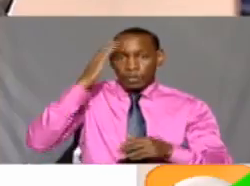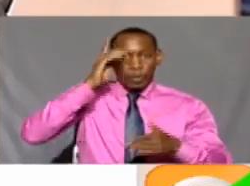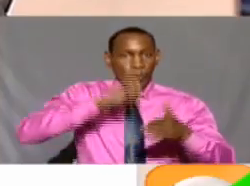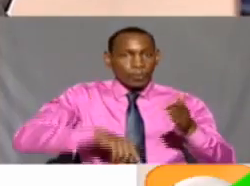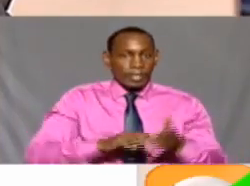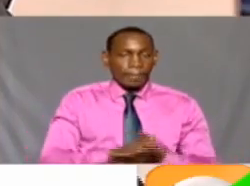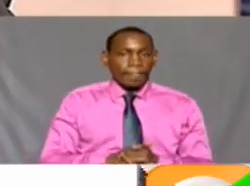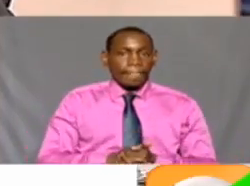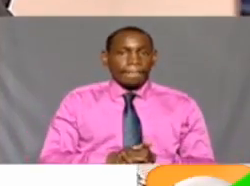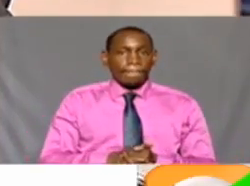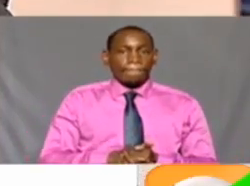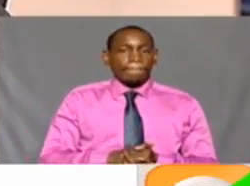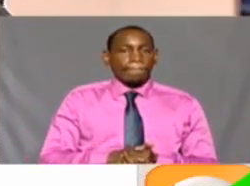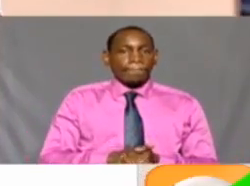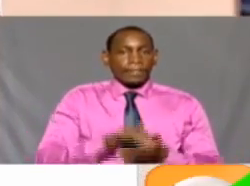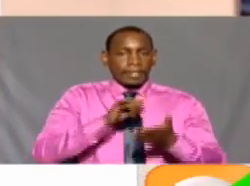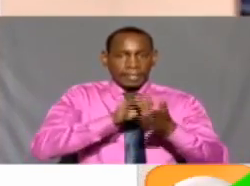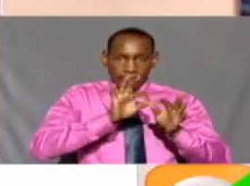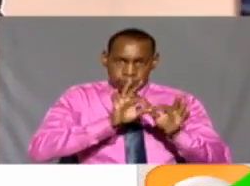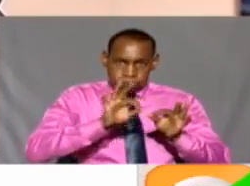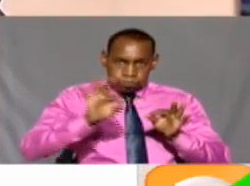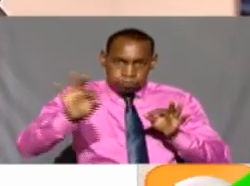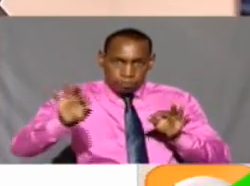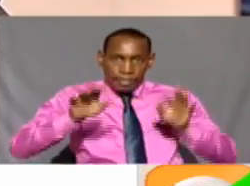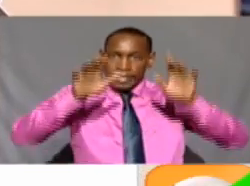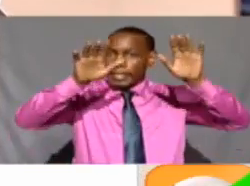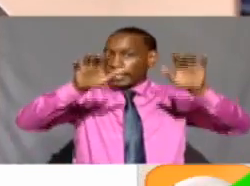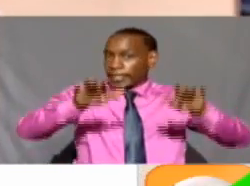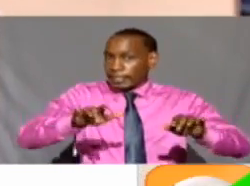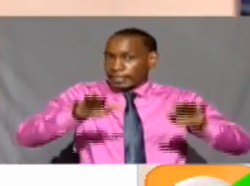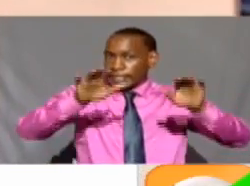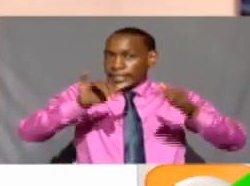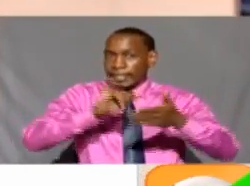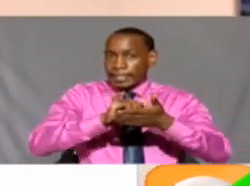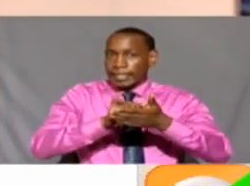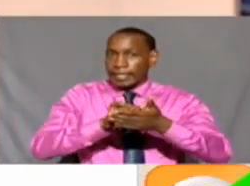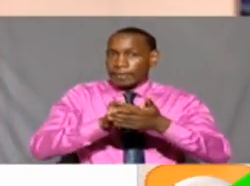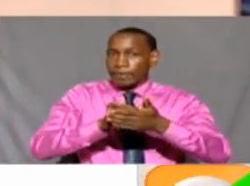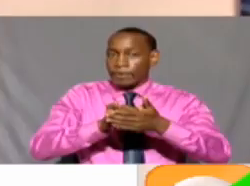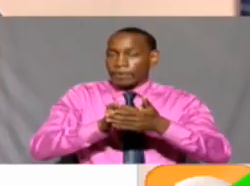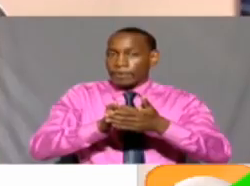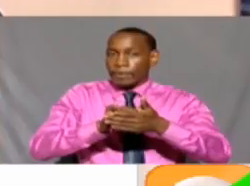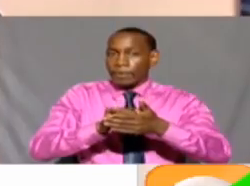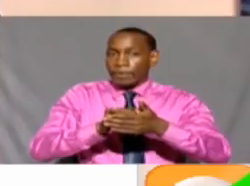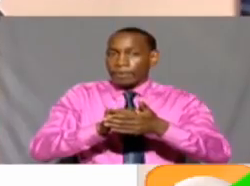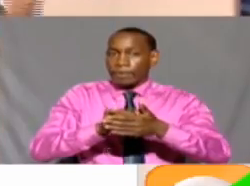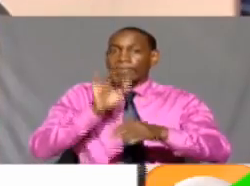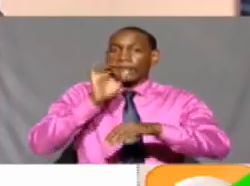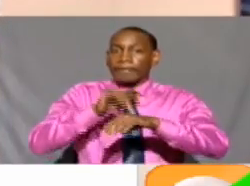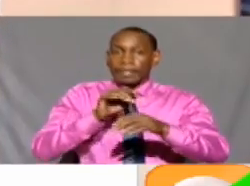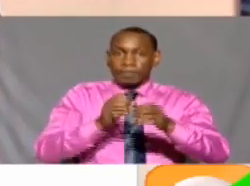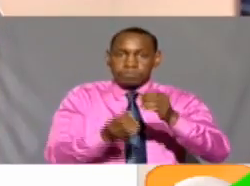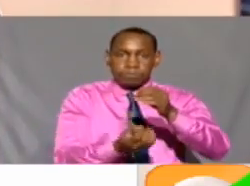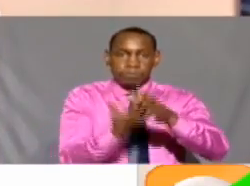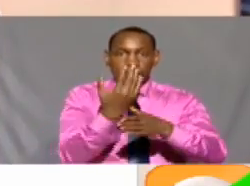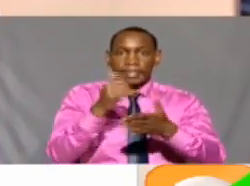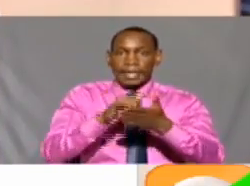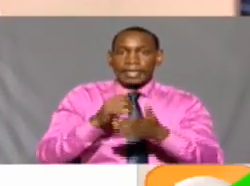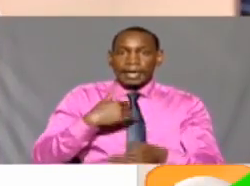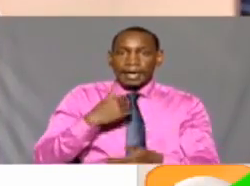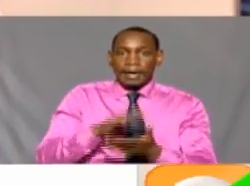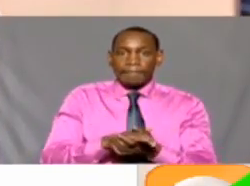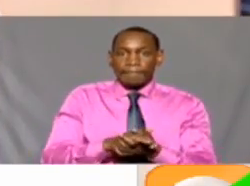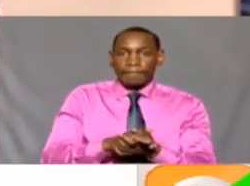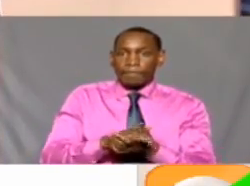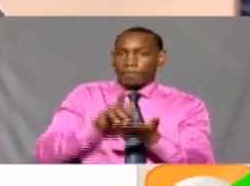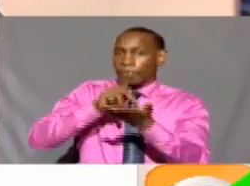that the extended rains, so it's also a threat to the grains, because that is now where we start talking about